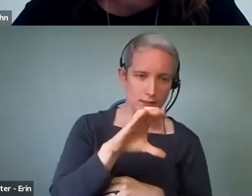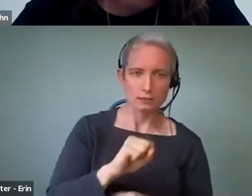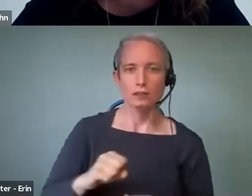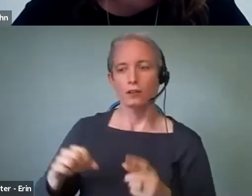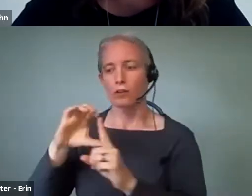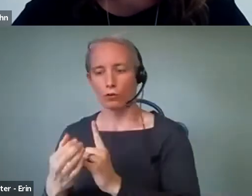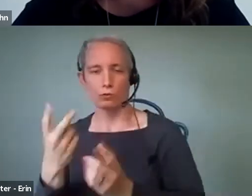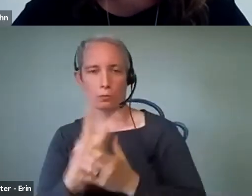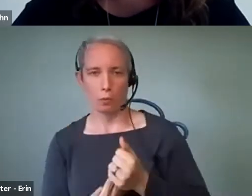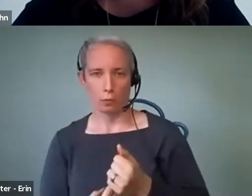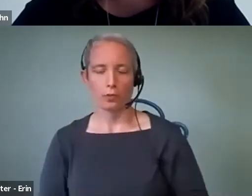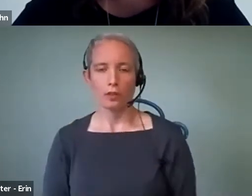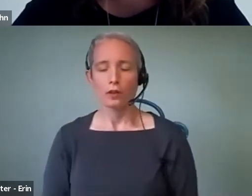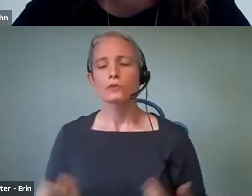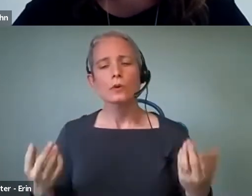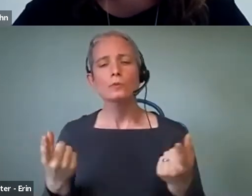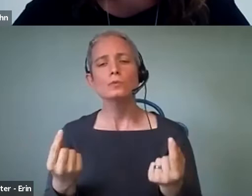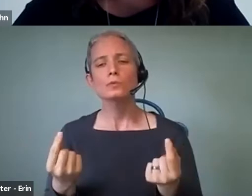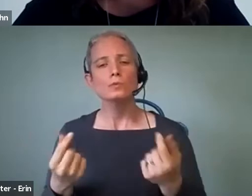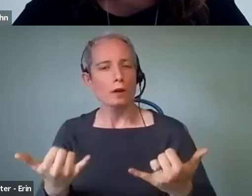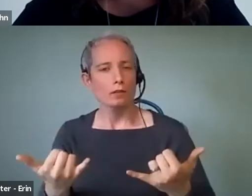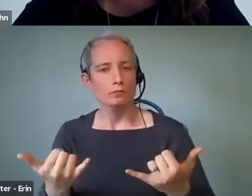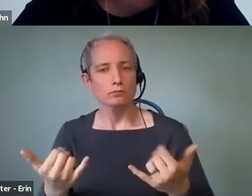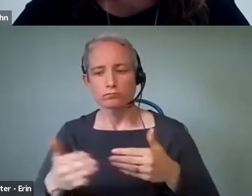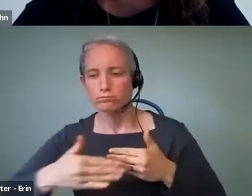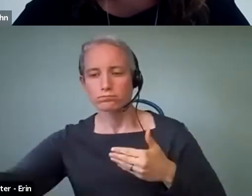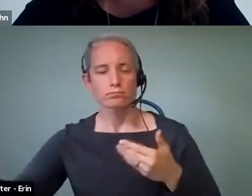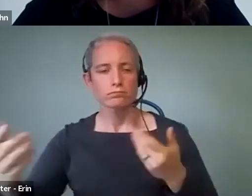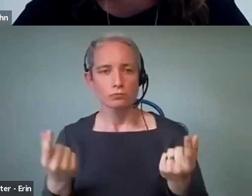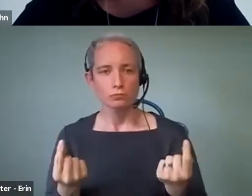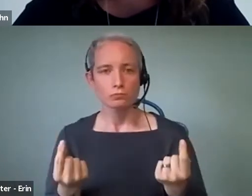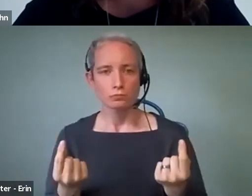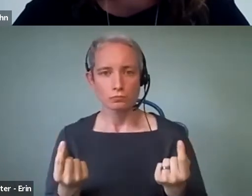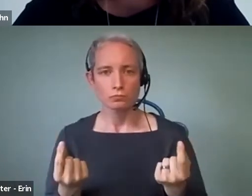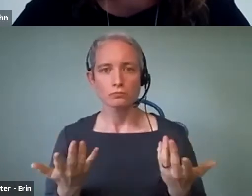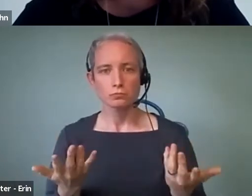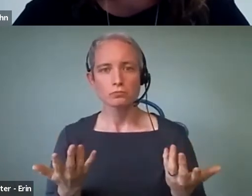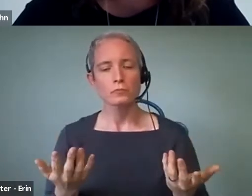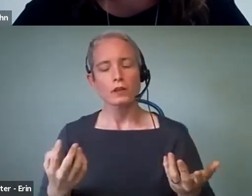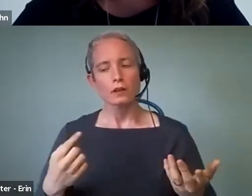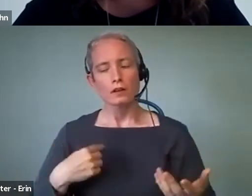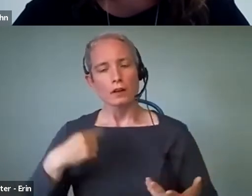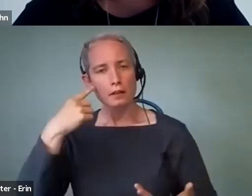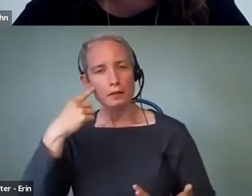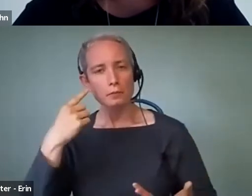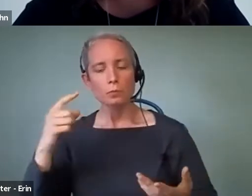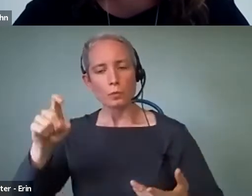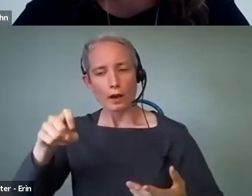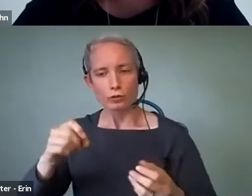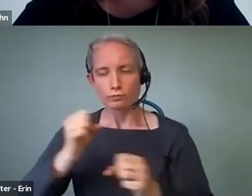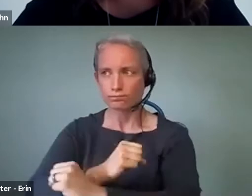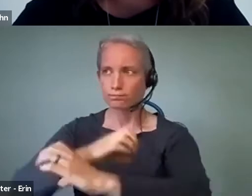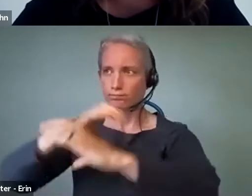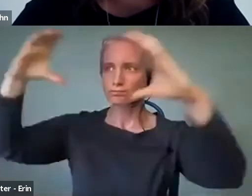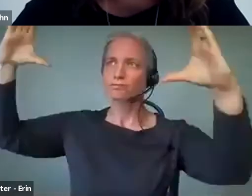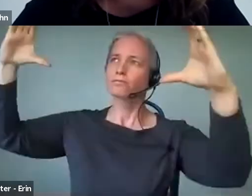happens? So what do we do now? I mean, I would go as far as venturing and saying that we have to re-envision an